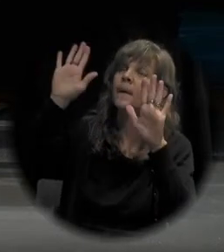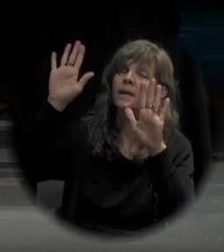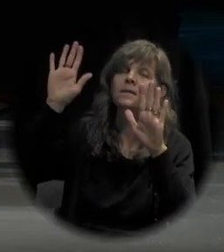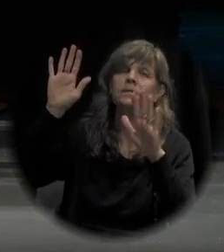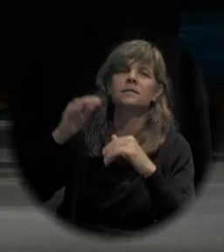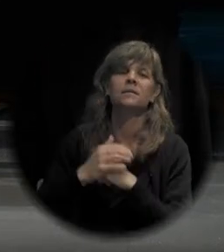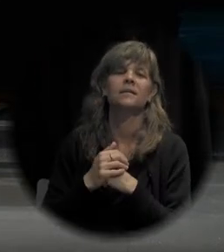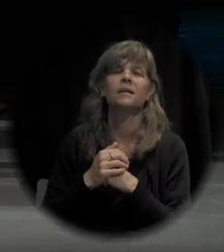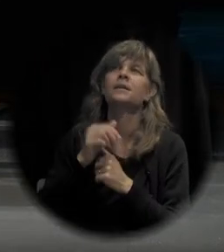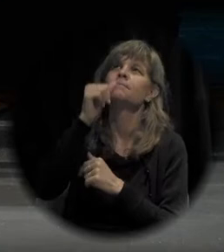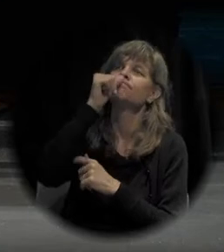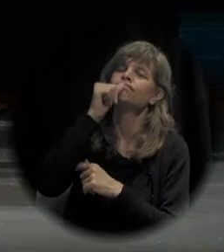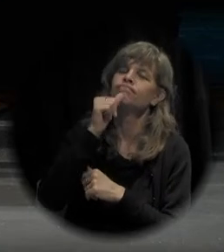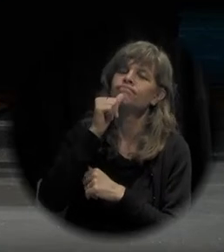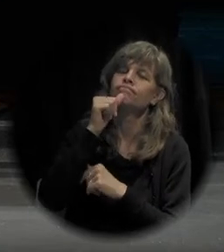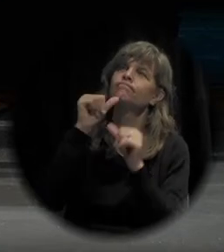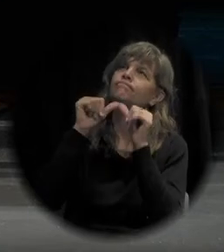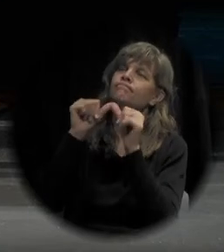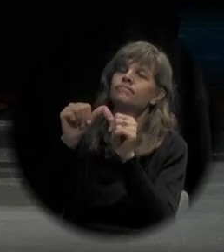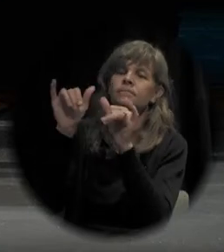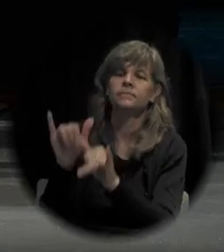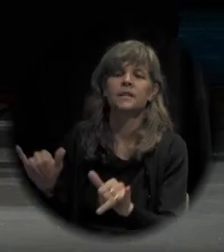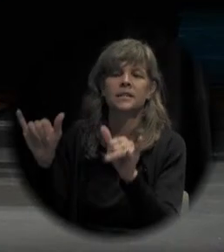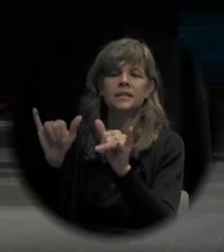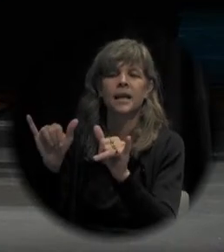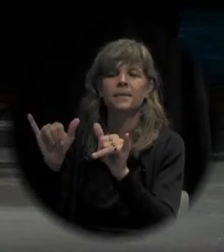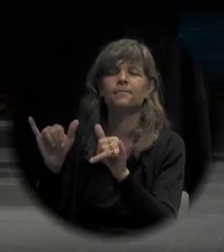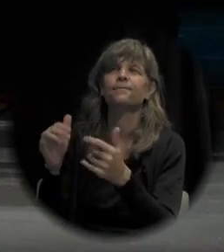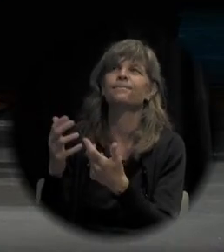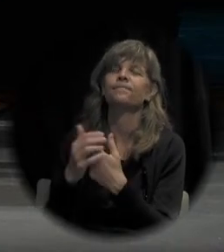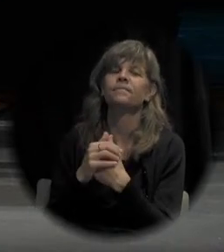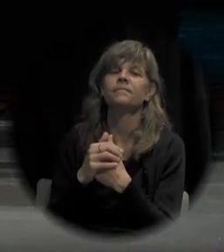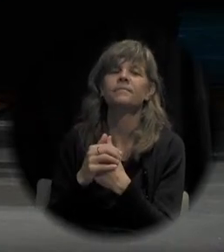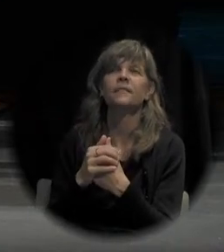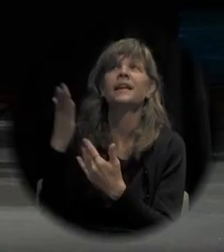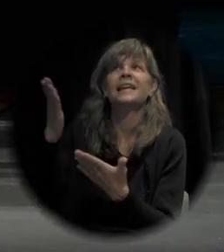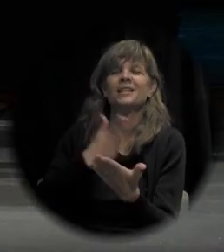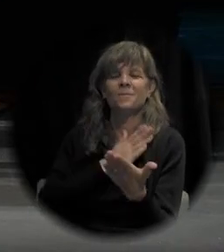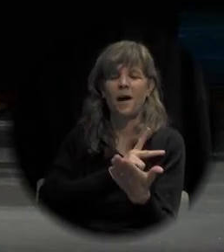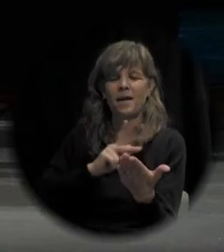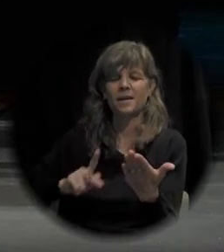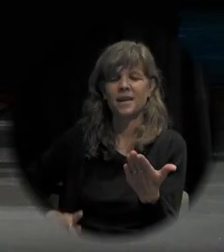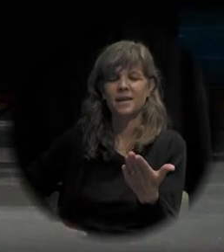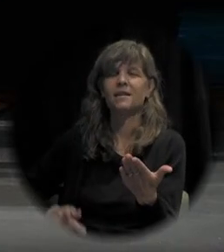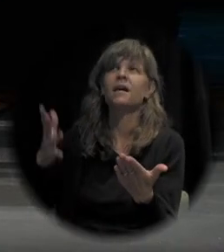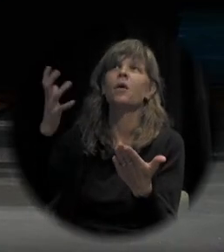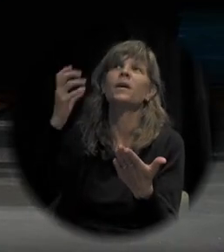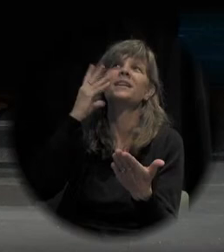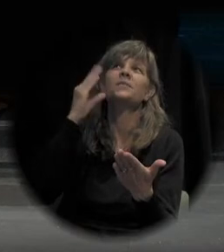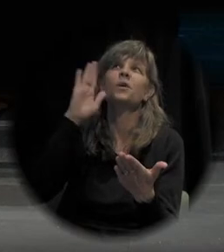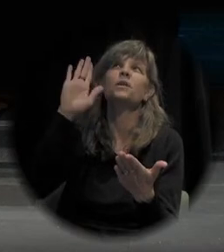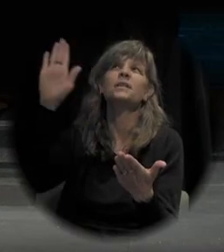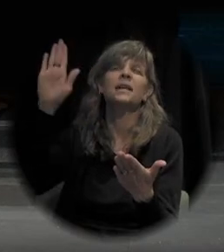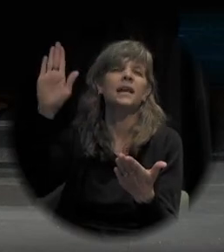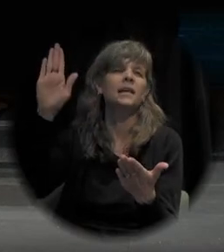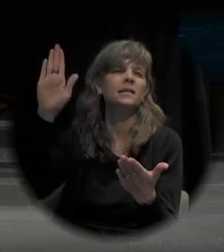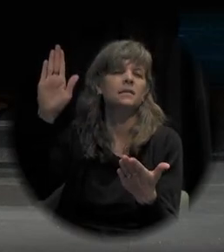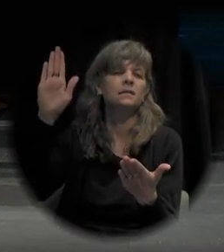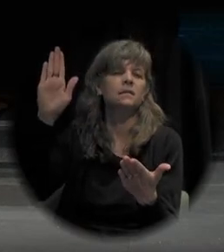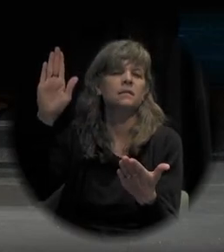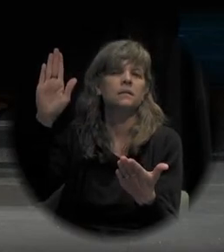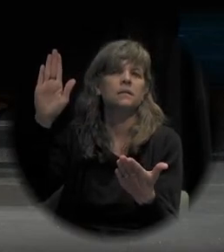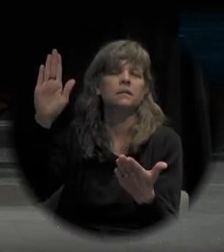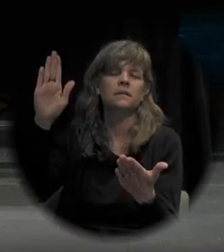loyally to Him as my King, to experience His life? Whatever I am facing now is